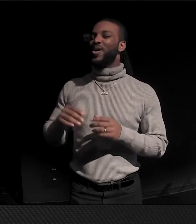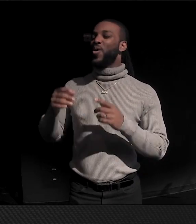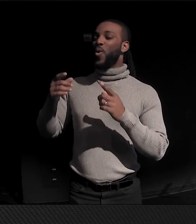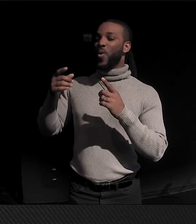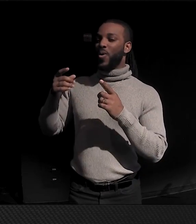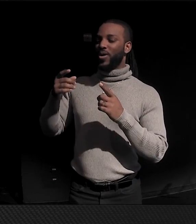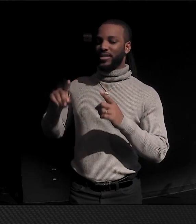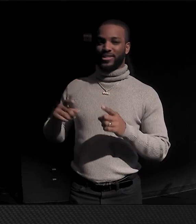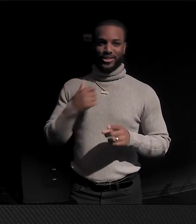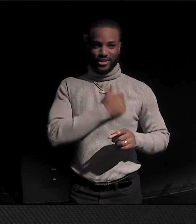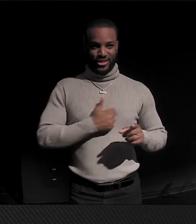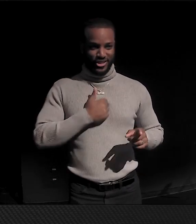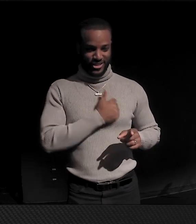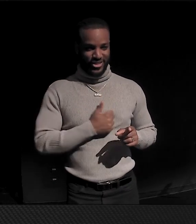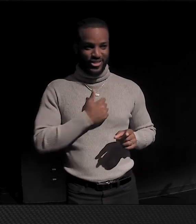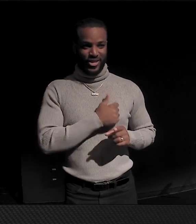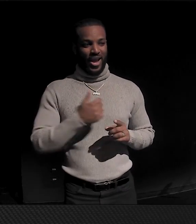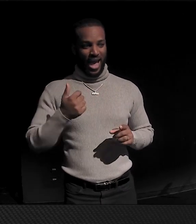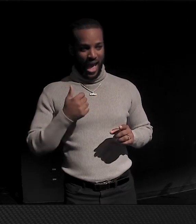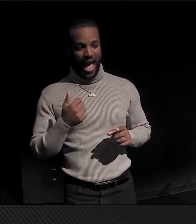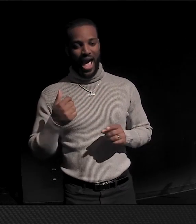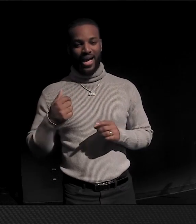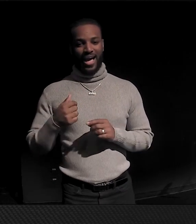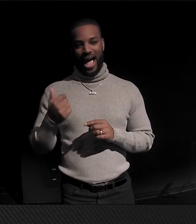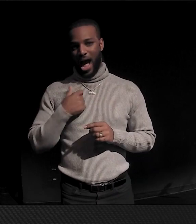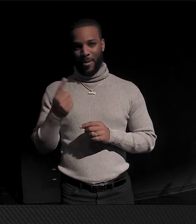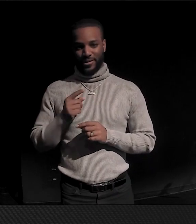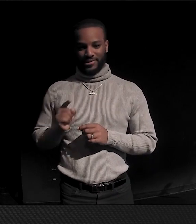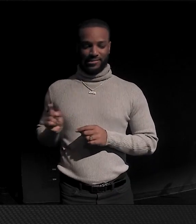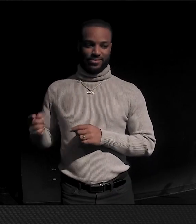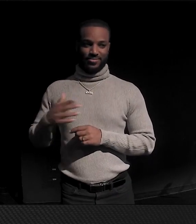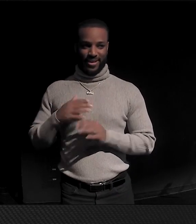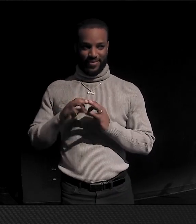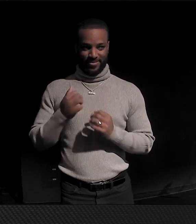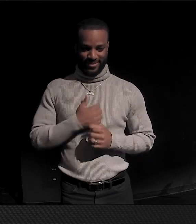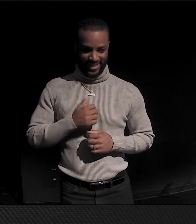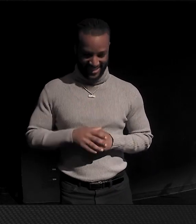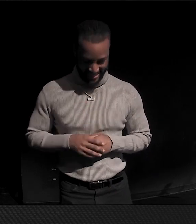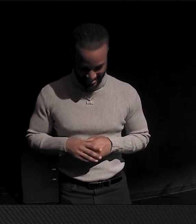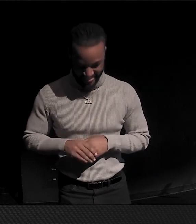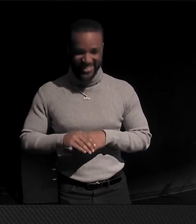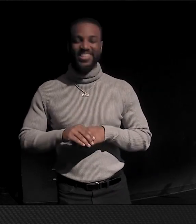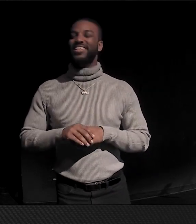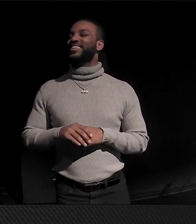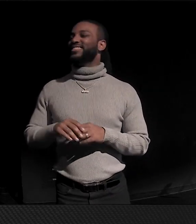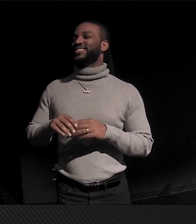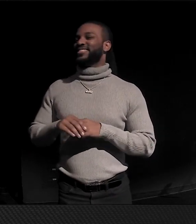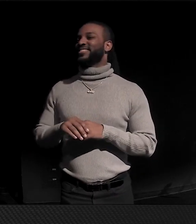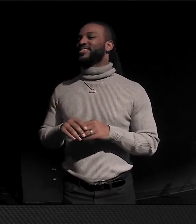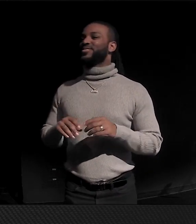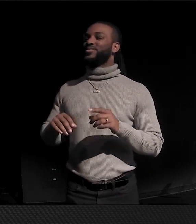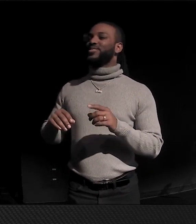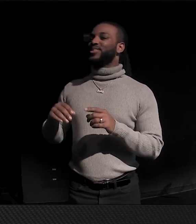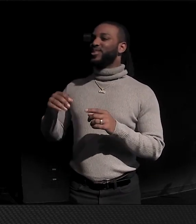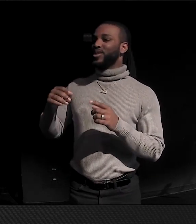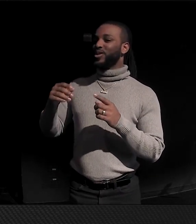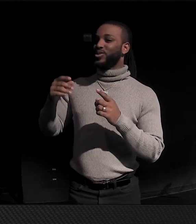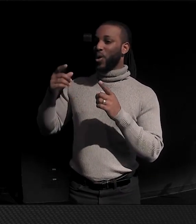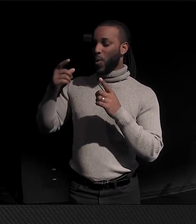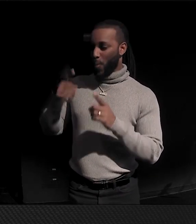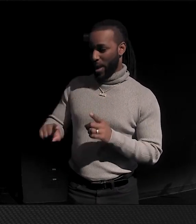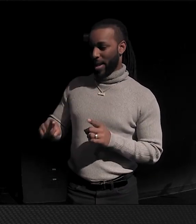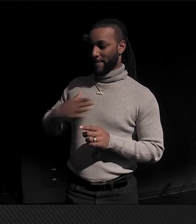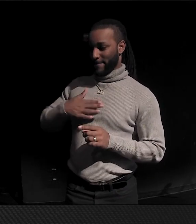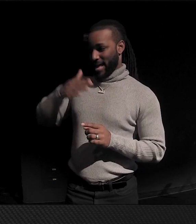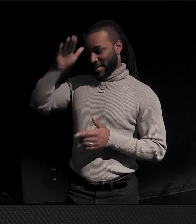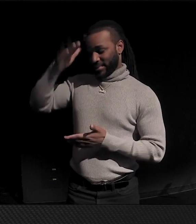When he's Mark Lutz and I fluster Swayze quite often. It's on staff meeting. Yes, they do. When Micah gets that close